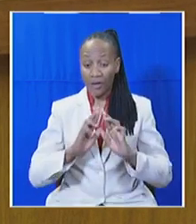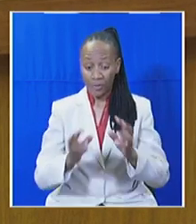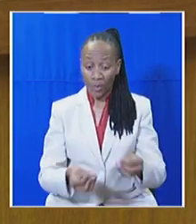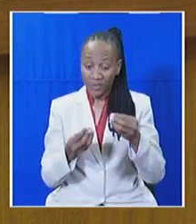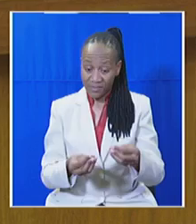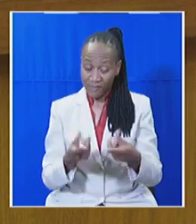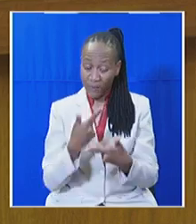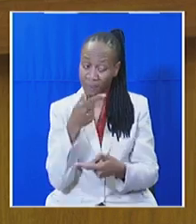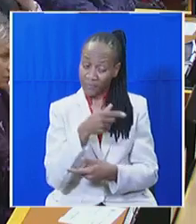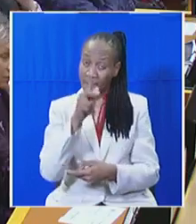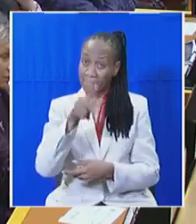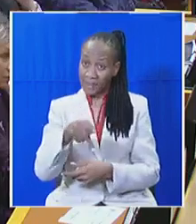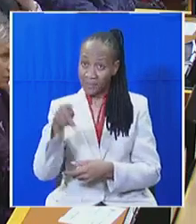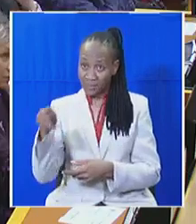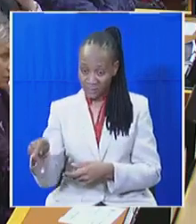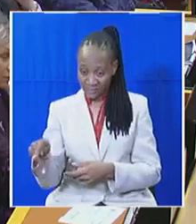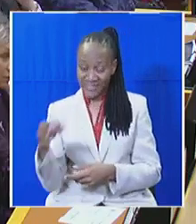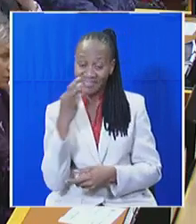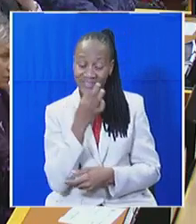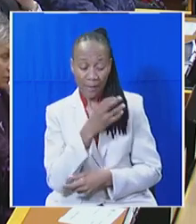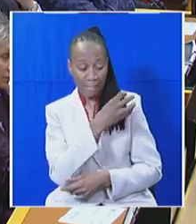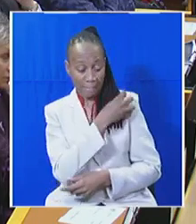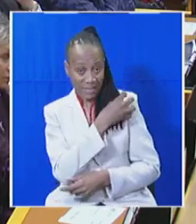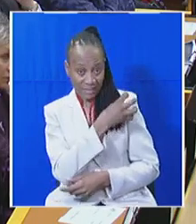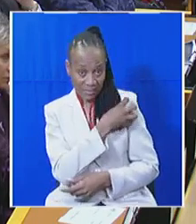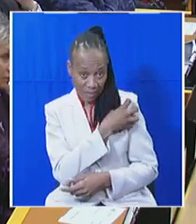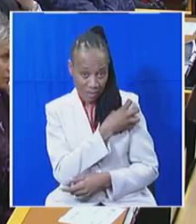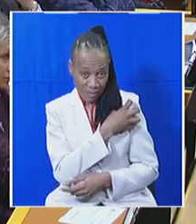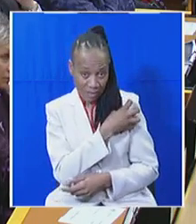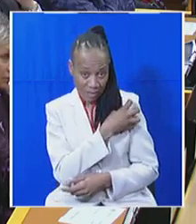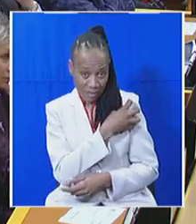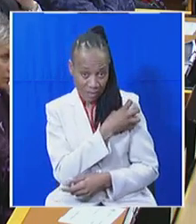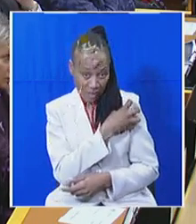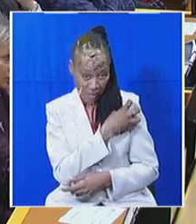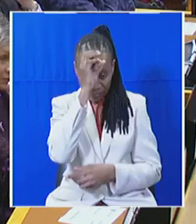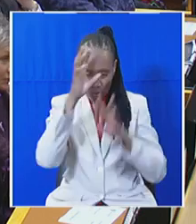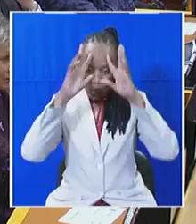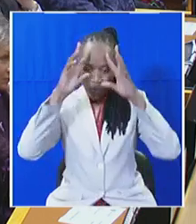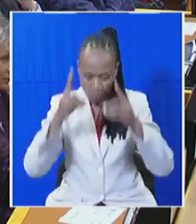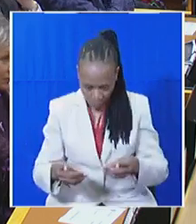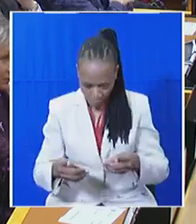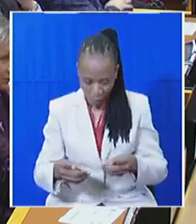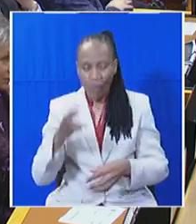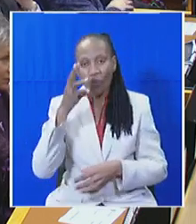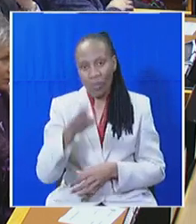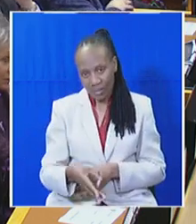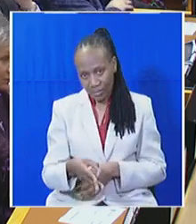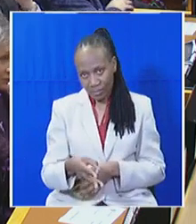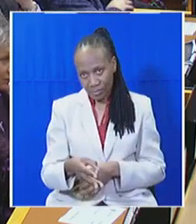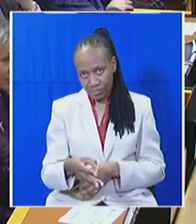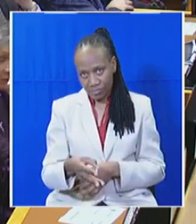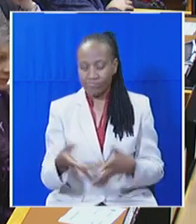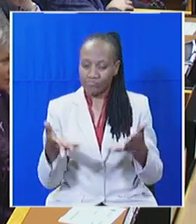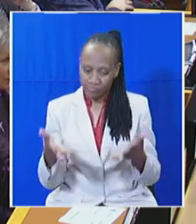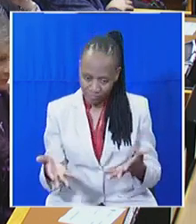protector, that the Minister of Police will make a determination. And this is what the Minister of